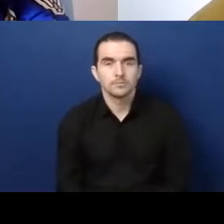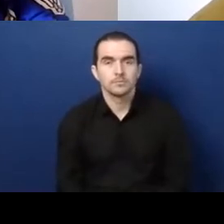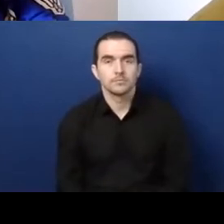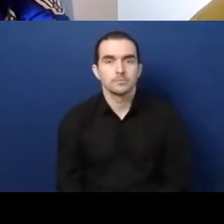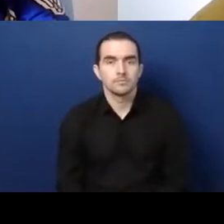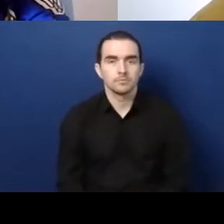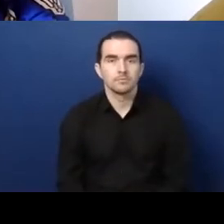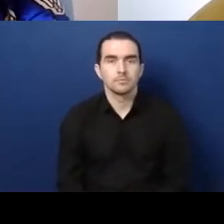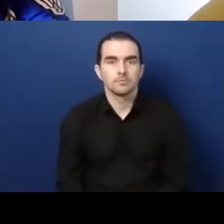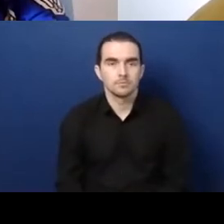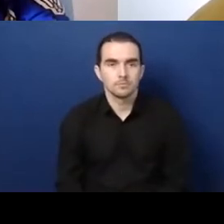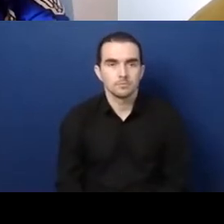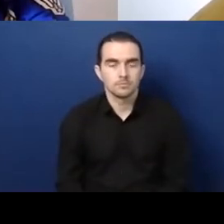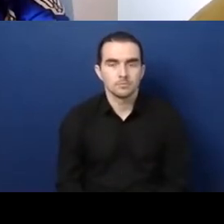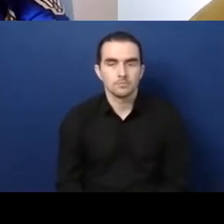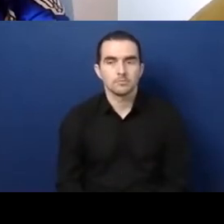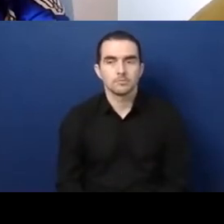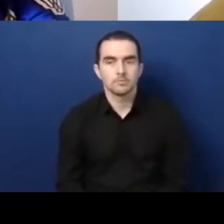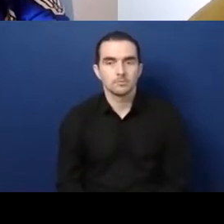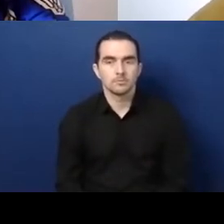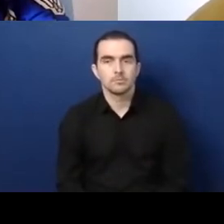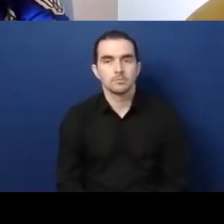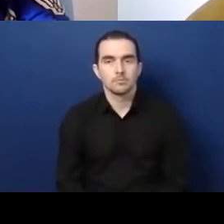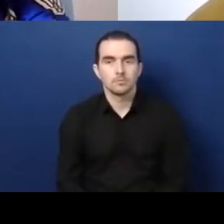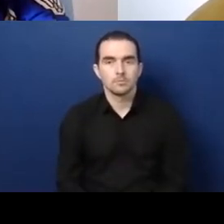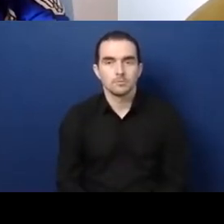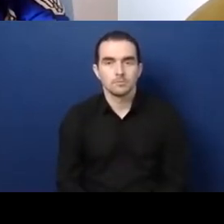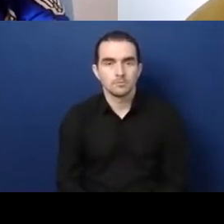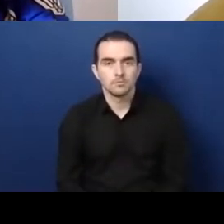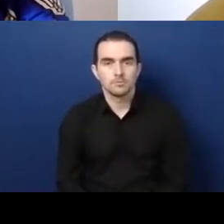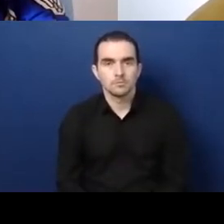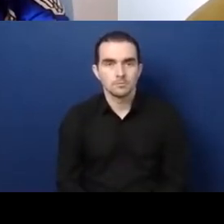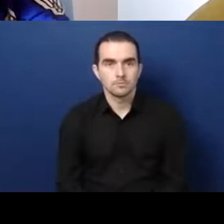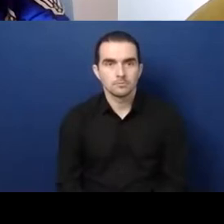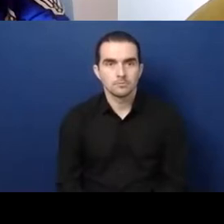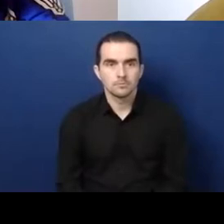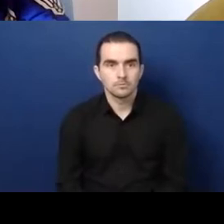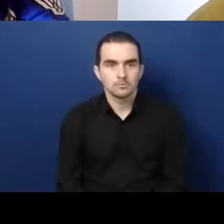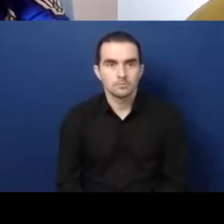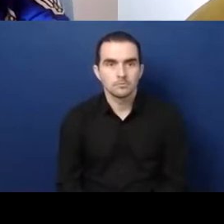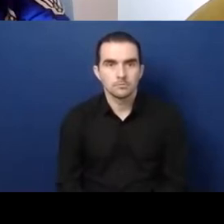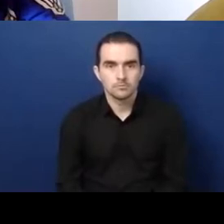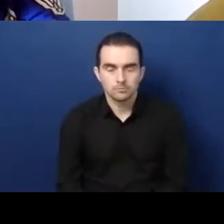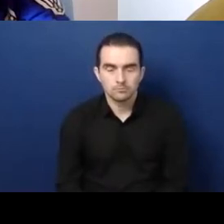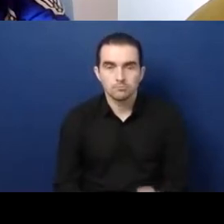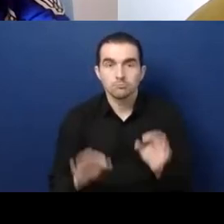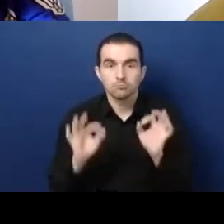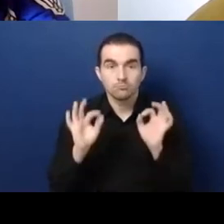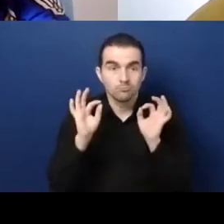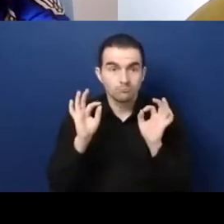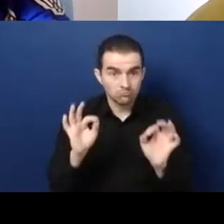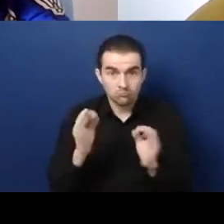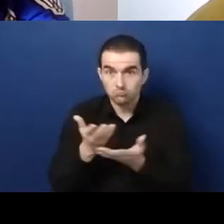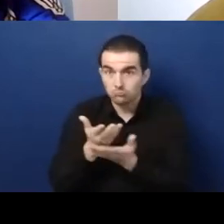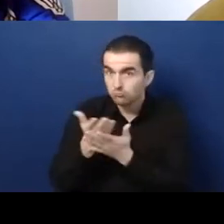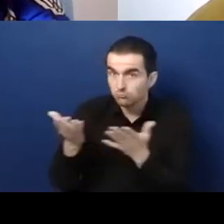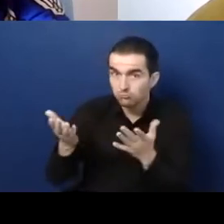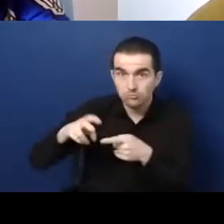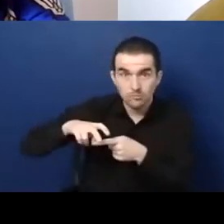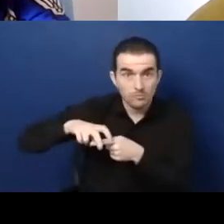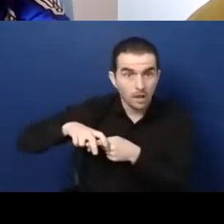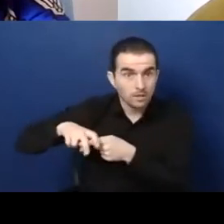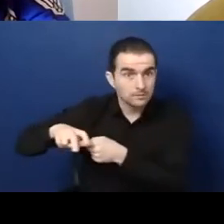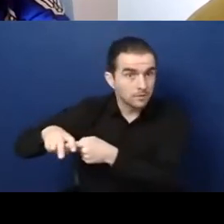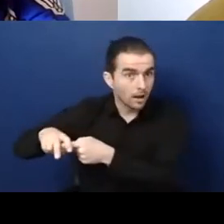this is from Ramadan, who says, to what extent do you feasibly